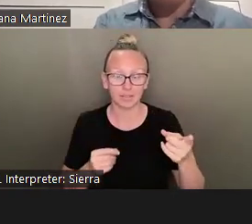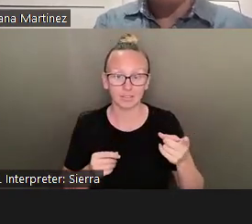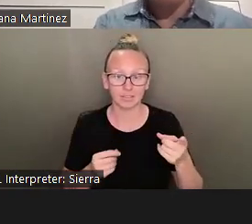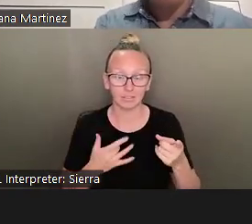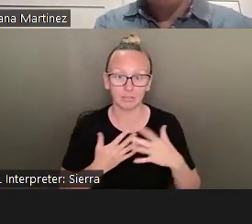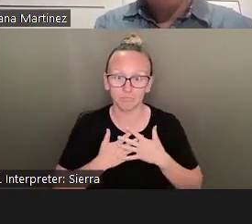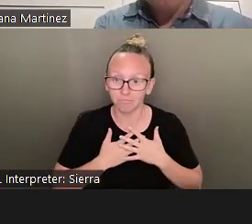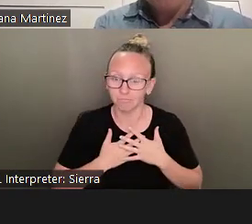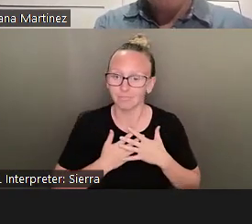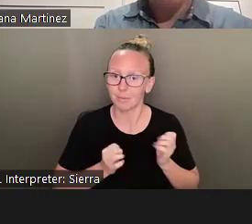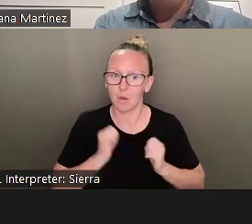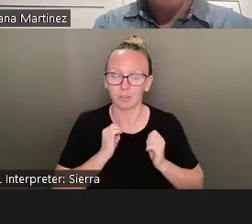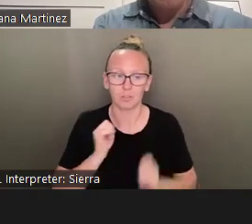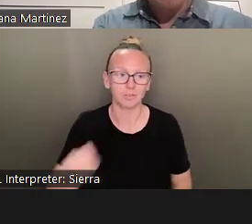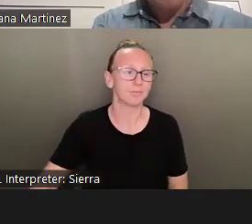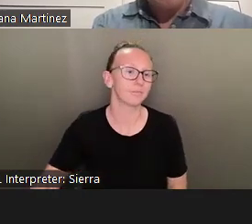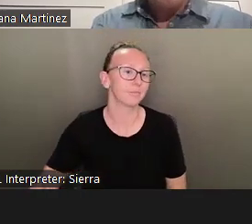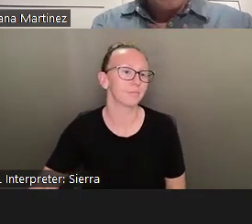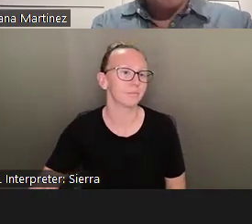me emotional.